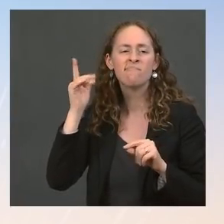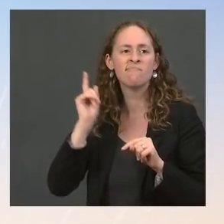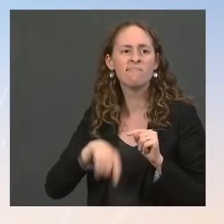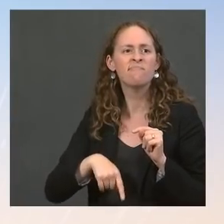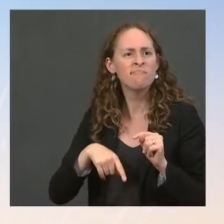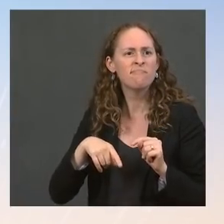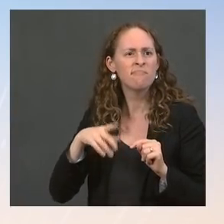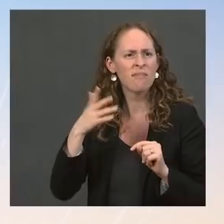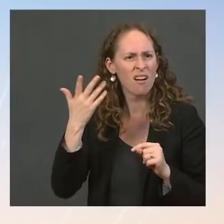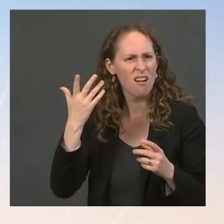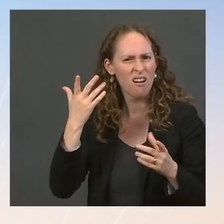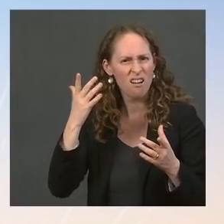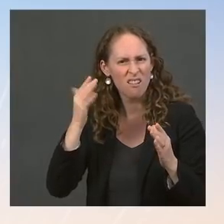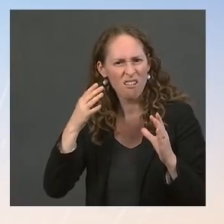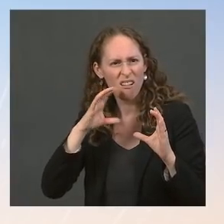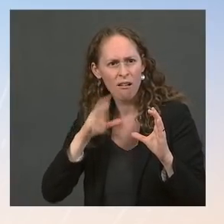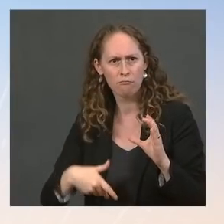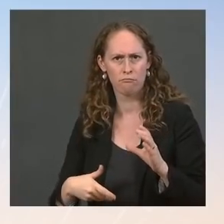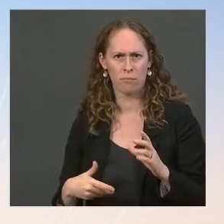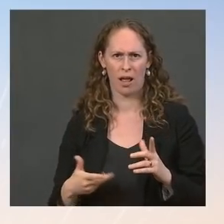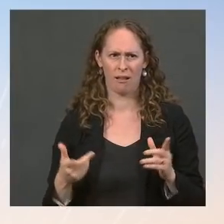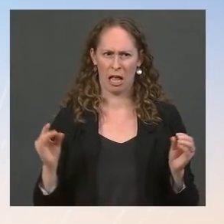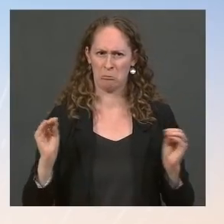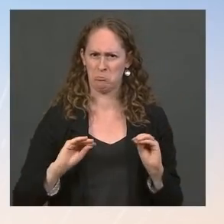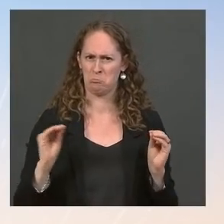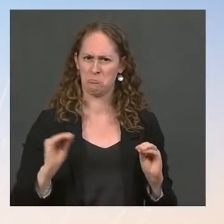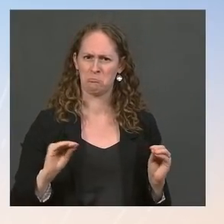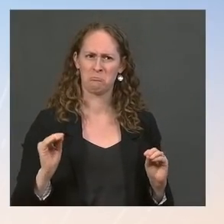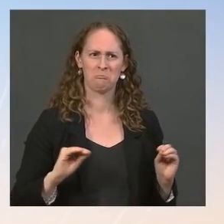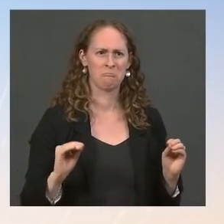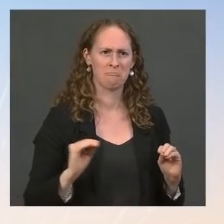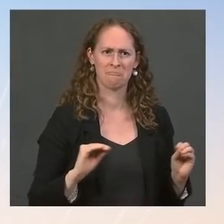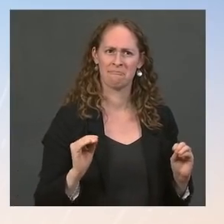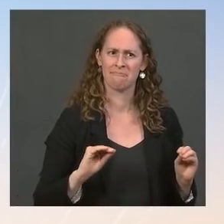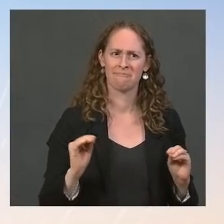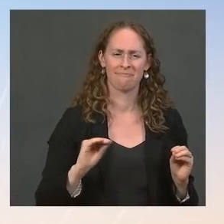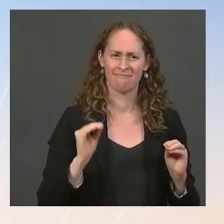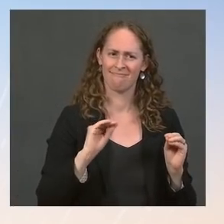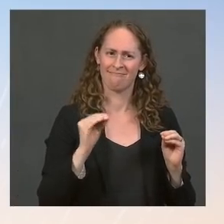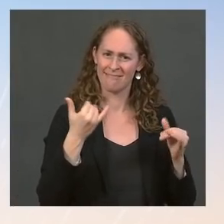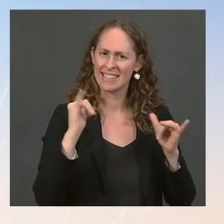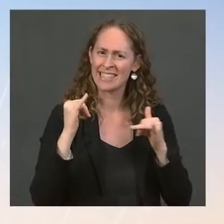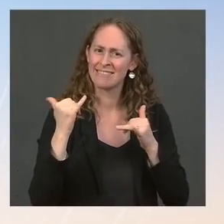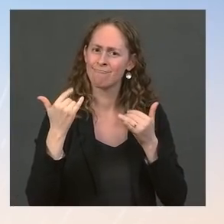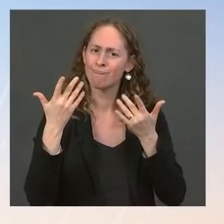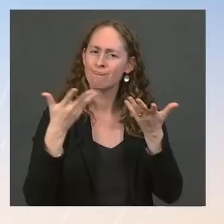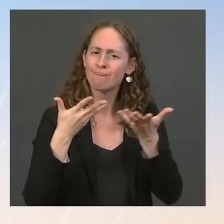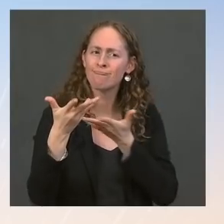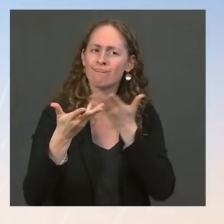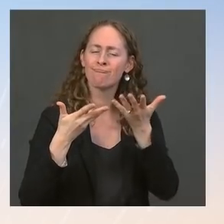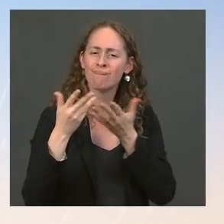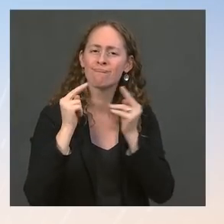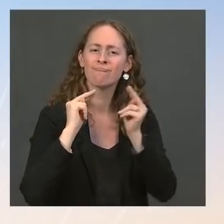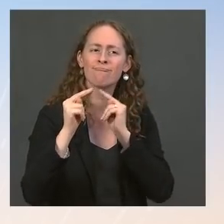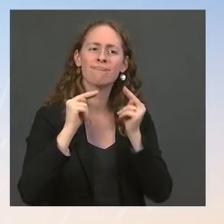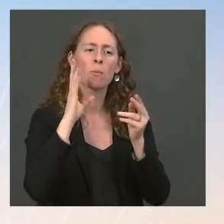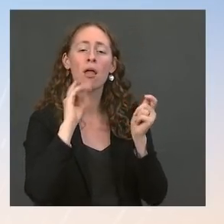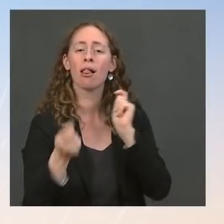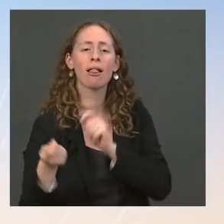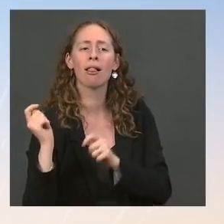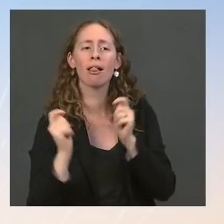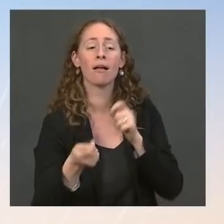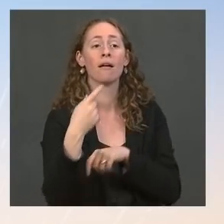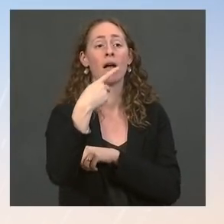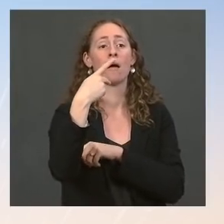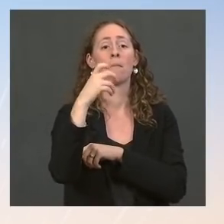there? Nothing. That's what happens in the end stages of a negotiation and a discussion. And what Speaker Pelosi is evaluating and has been